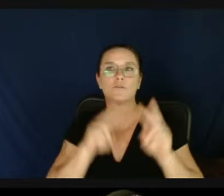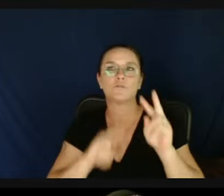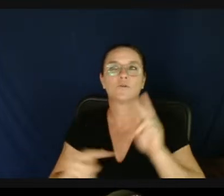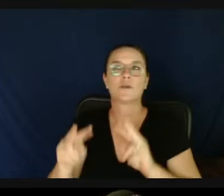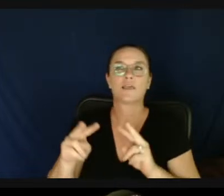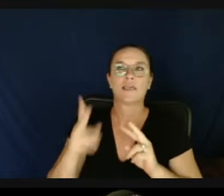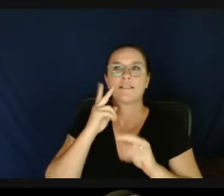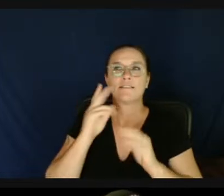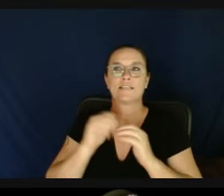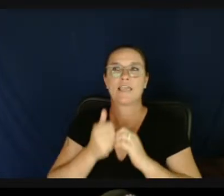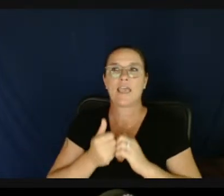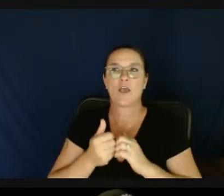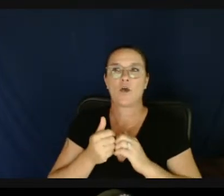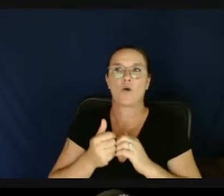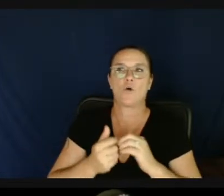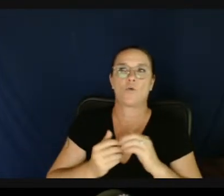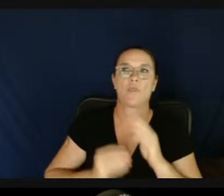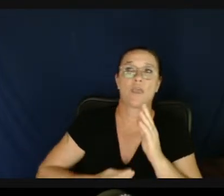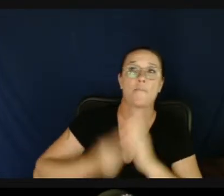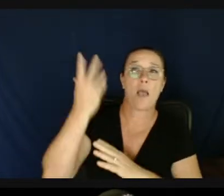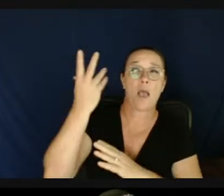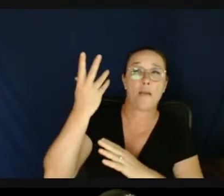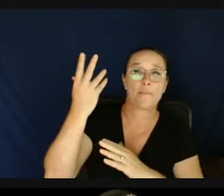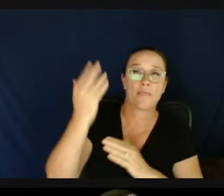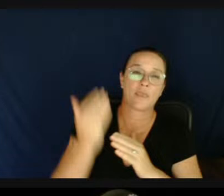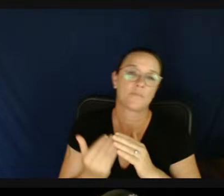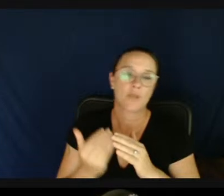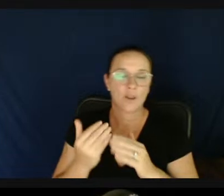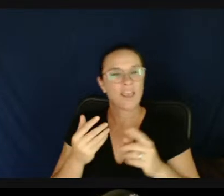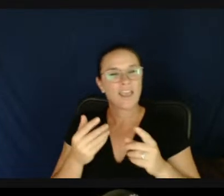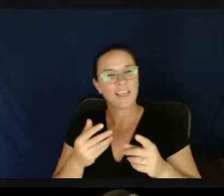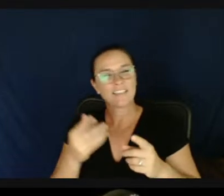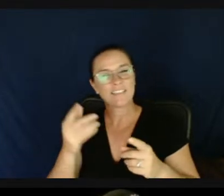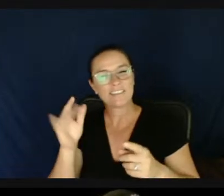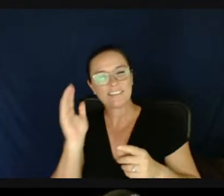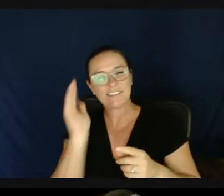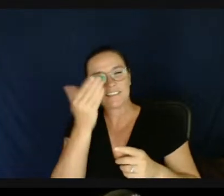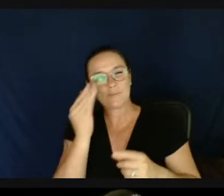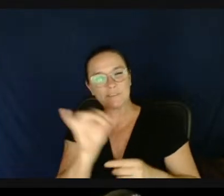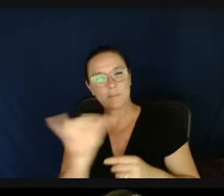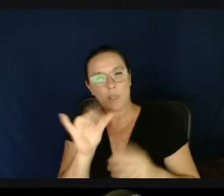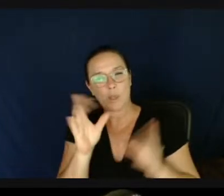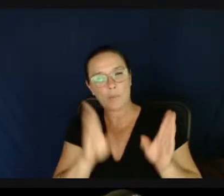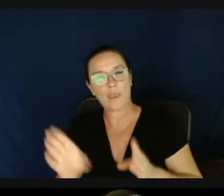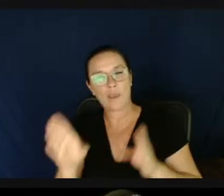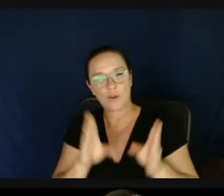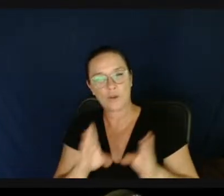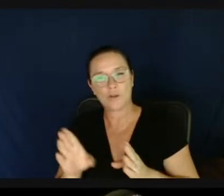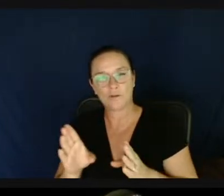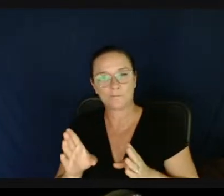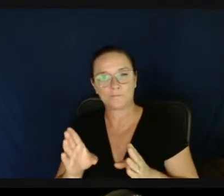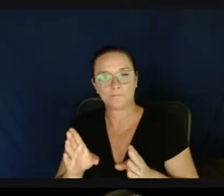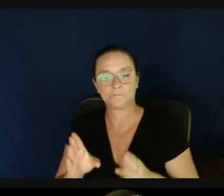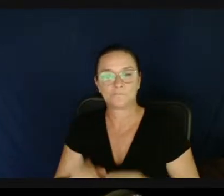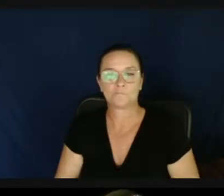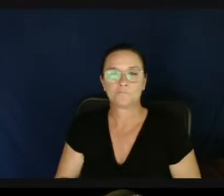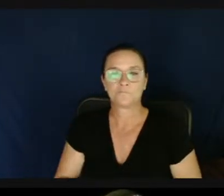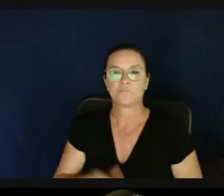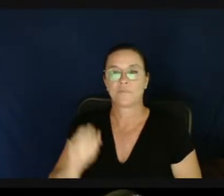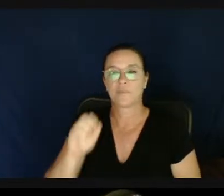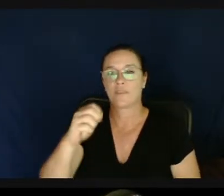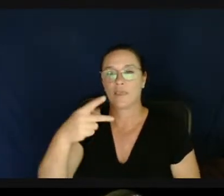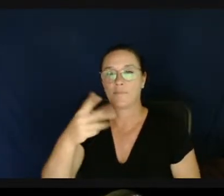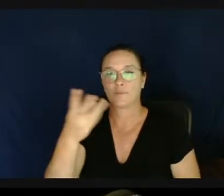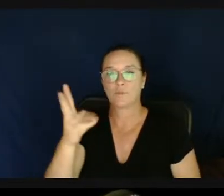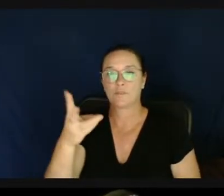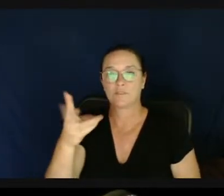they get and how they come down. I feel like this is the kind of pattern we're actually in right here. So pretty similar. And if we come over to episode 16